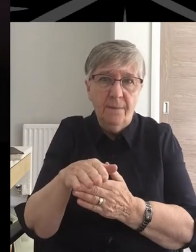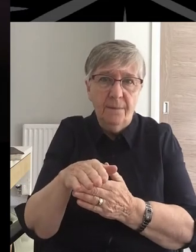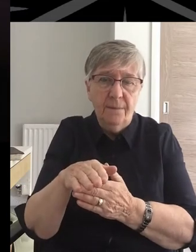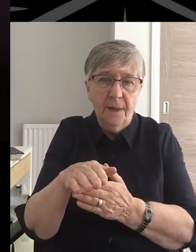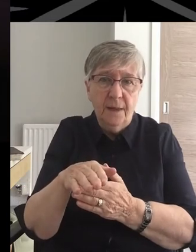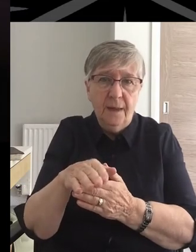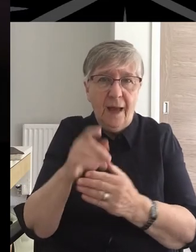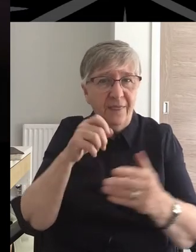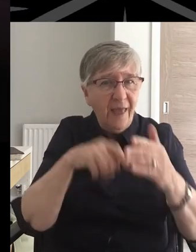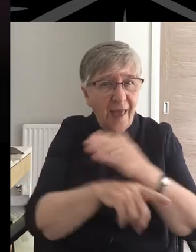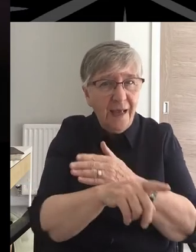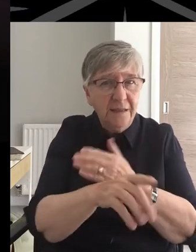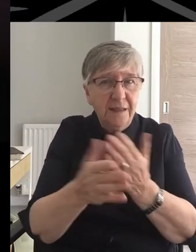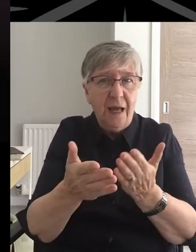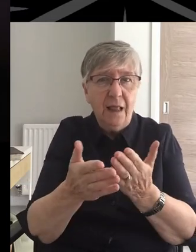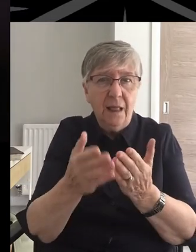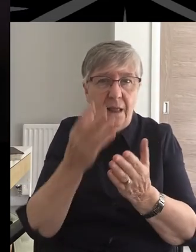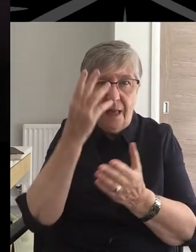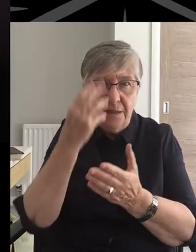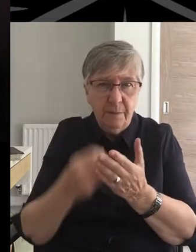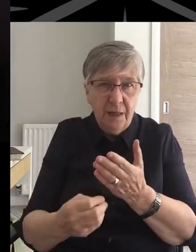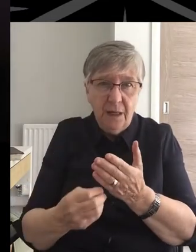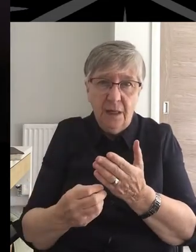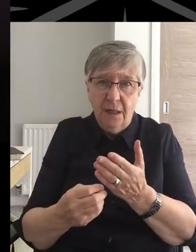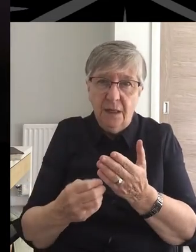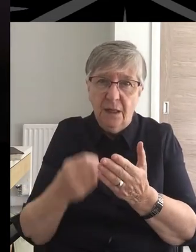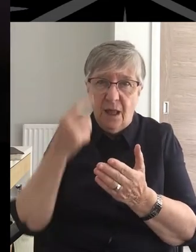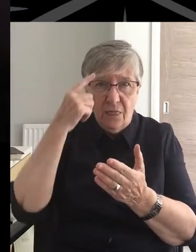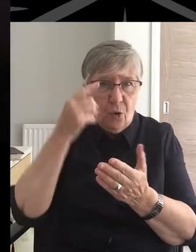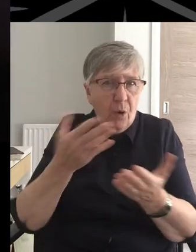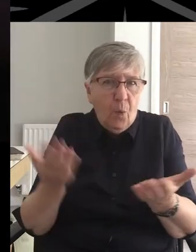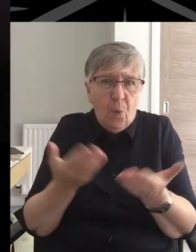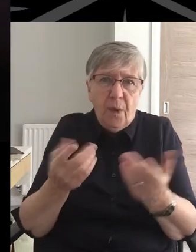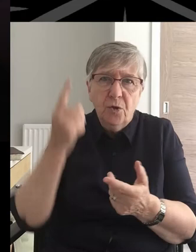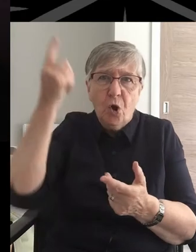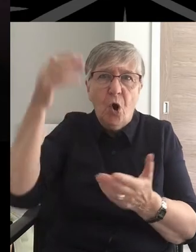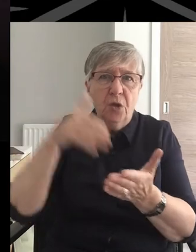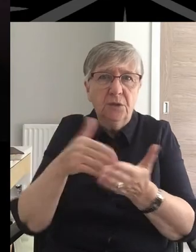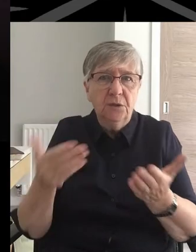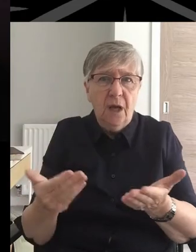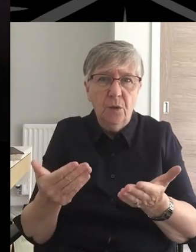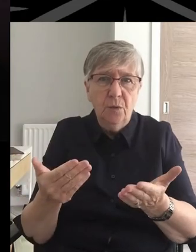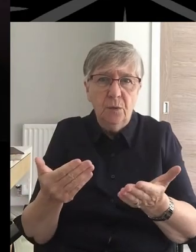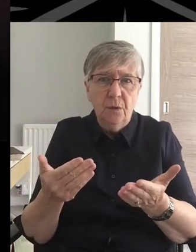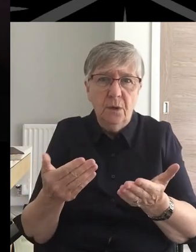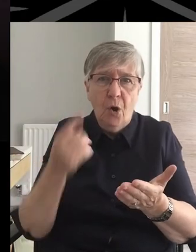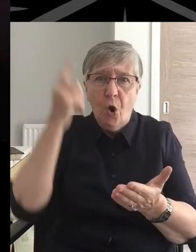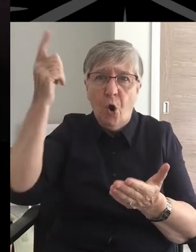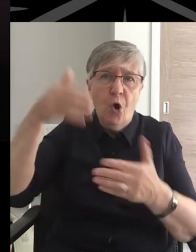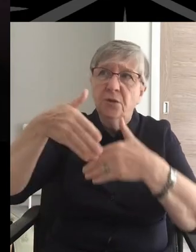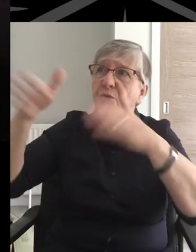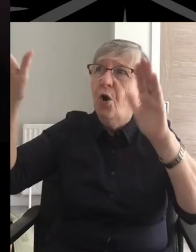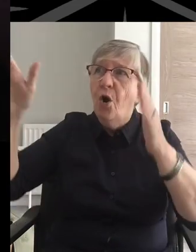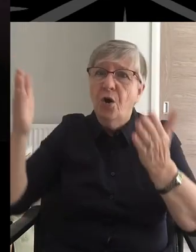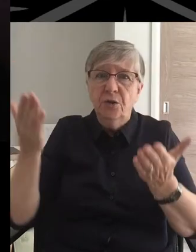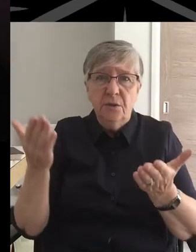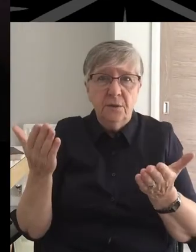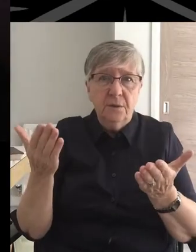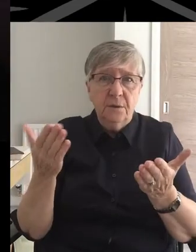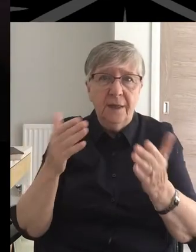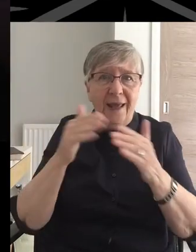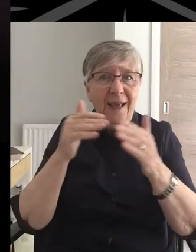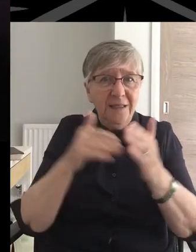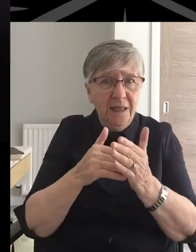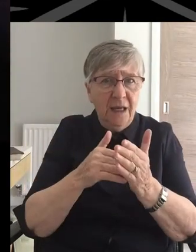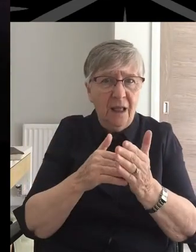And the exile experience removed that and made them feel that God had abandoned them. And Ezekiel